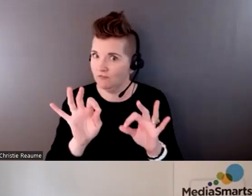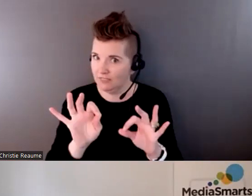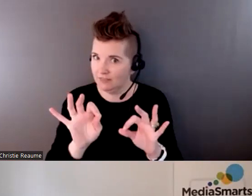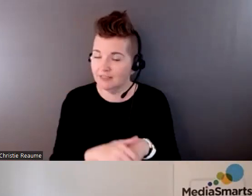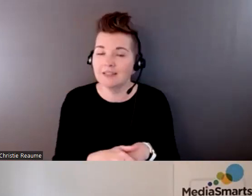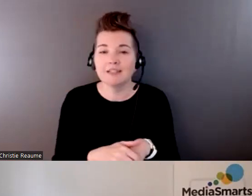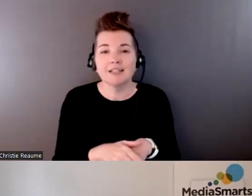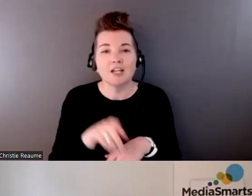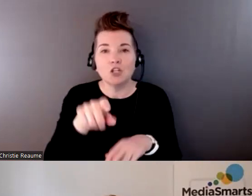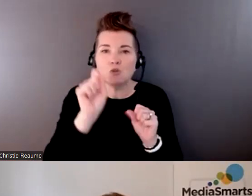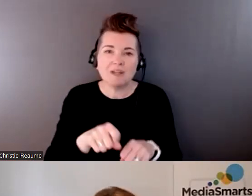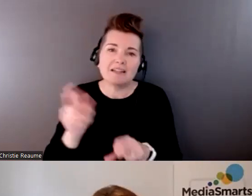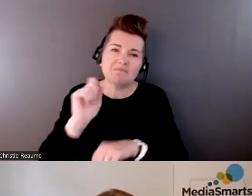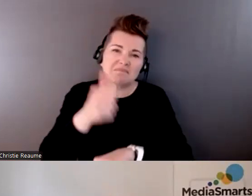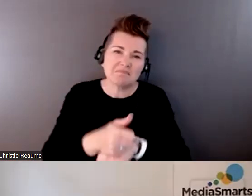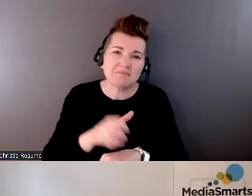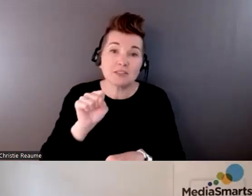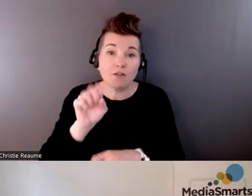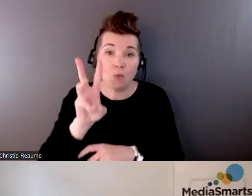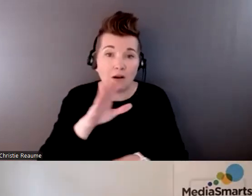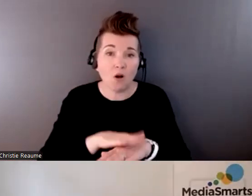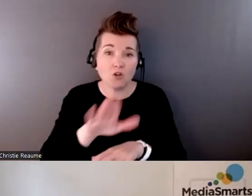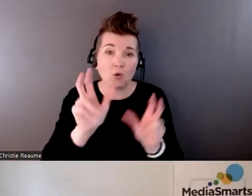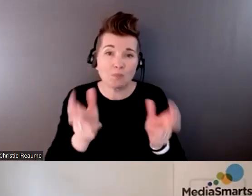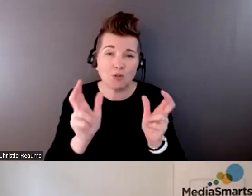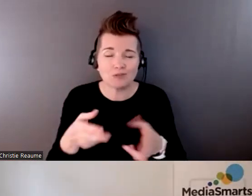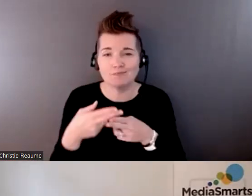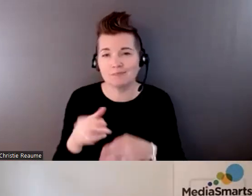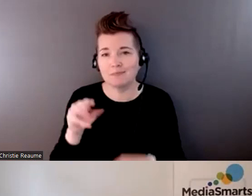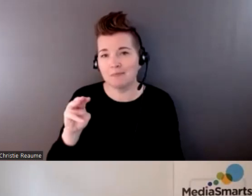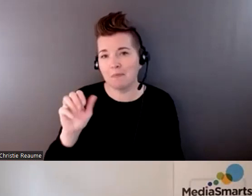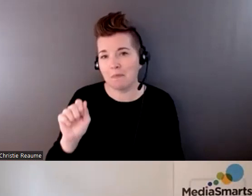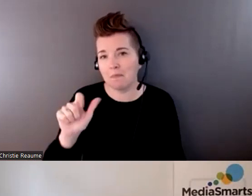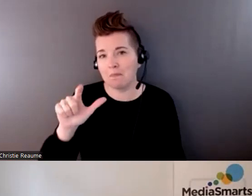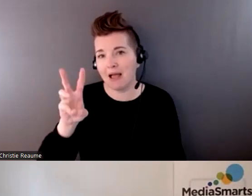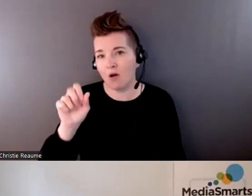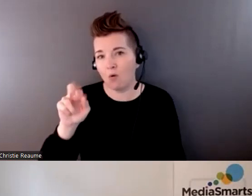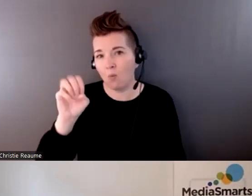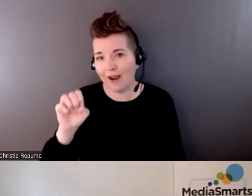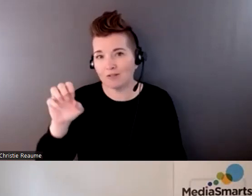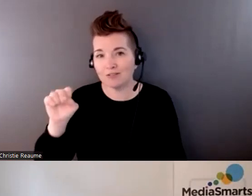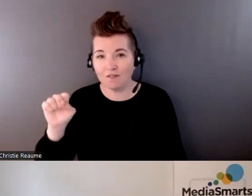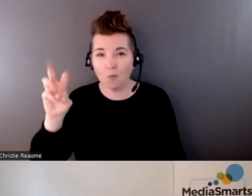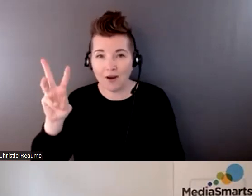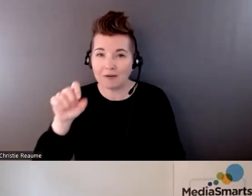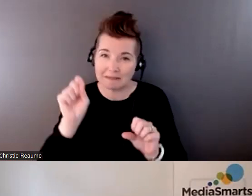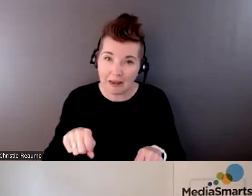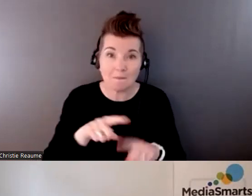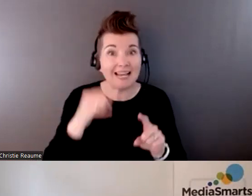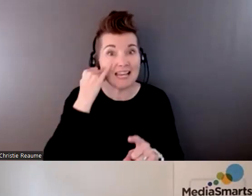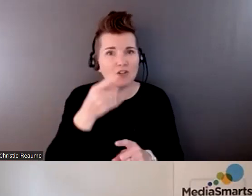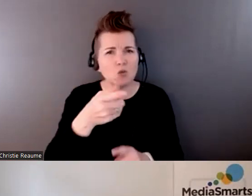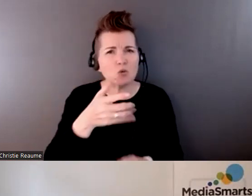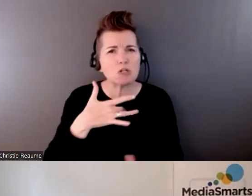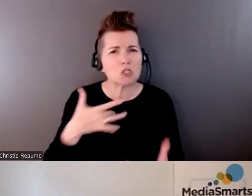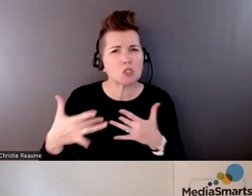um you can run some software like there is some malware software um but yeah if you're concerned that someone has access to your device the